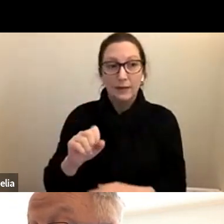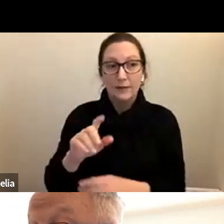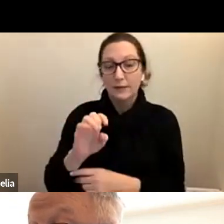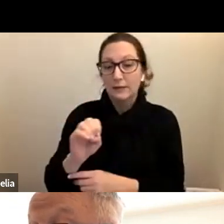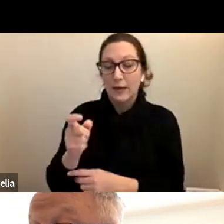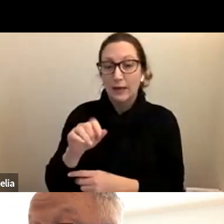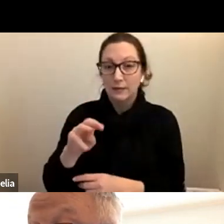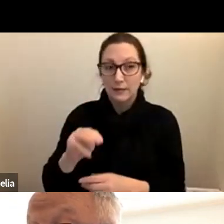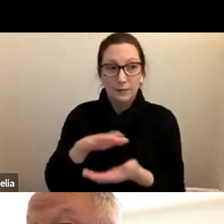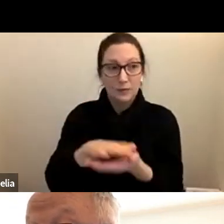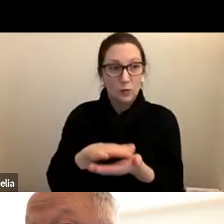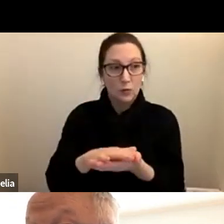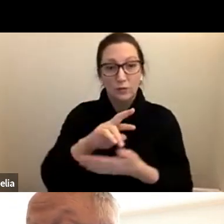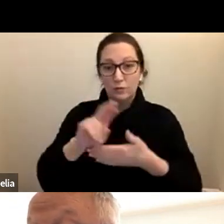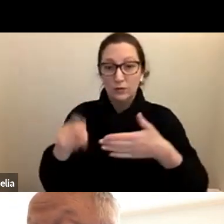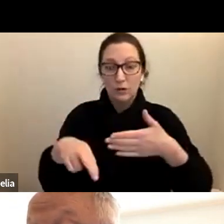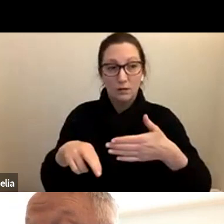admission results for school year